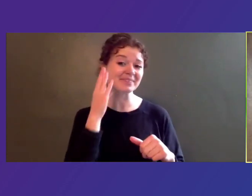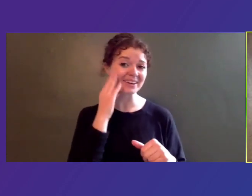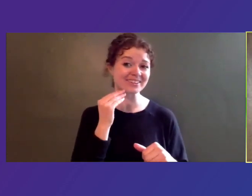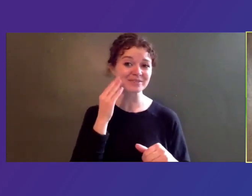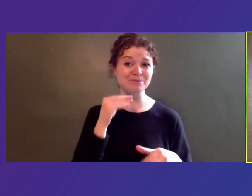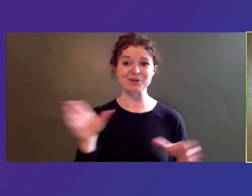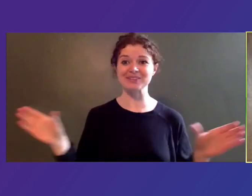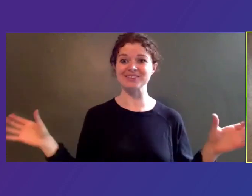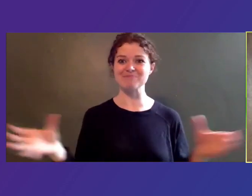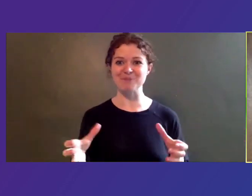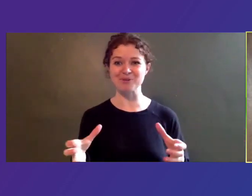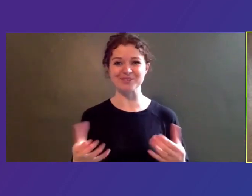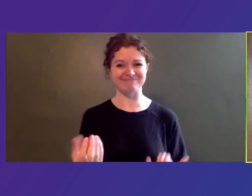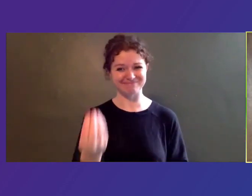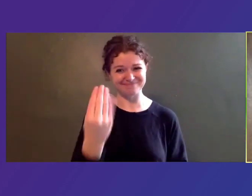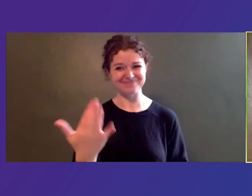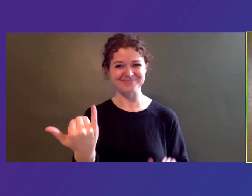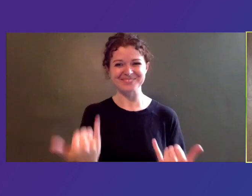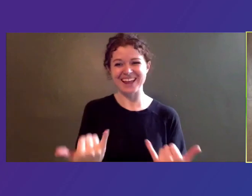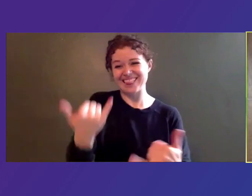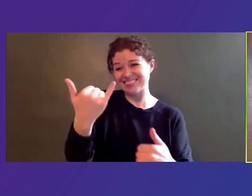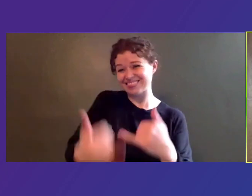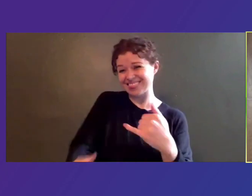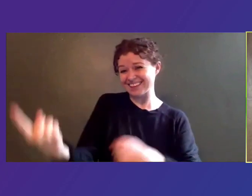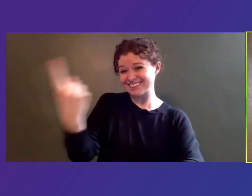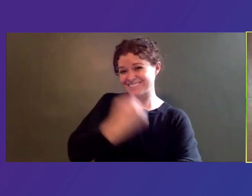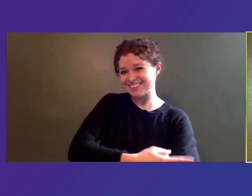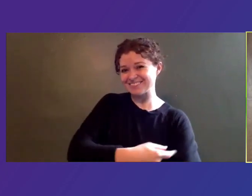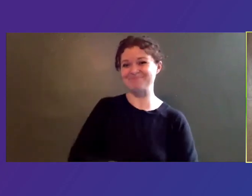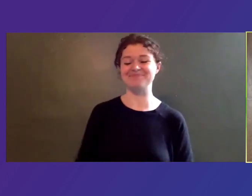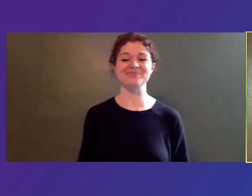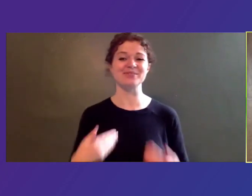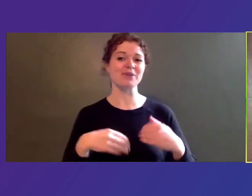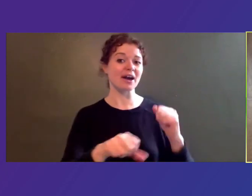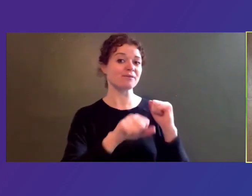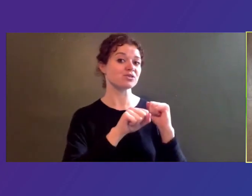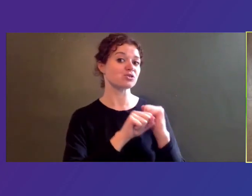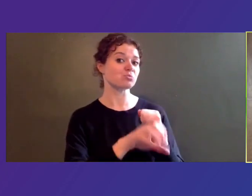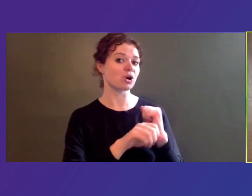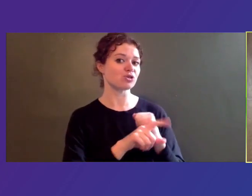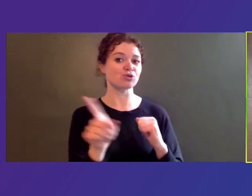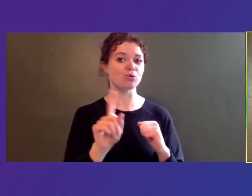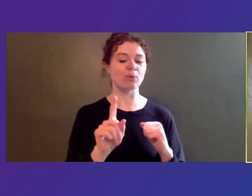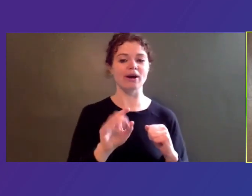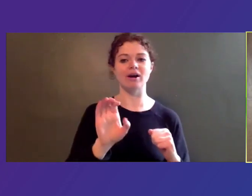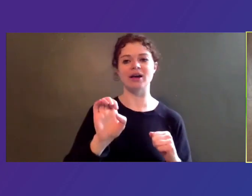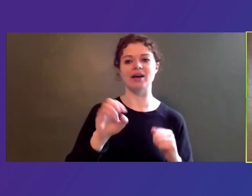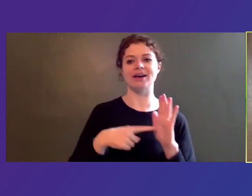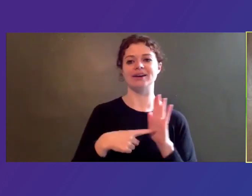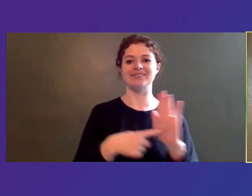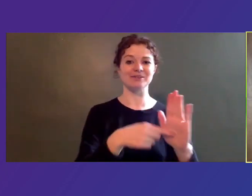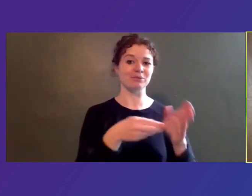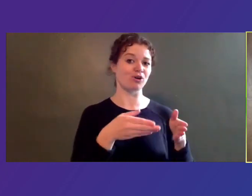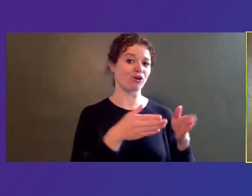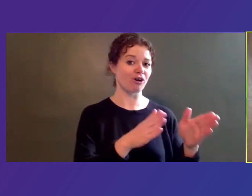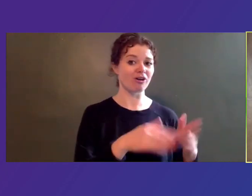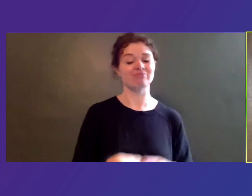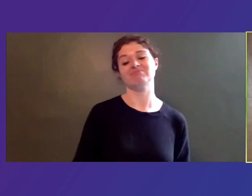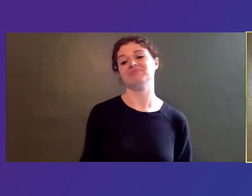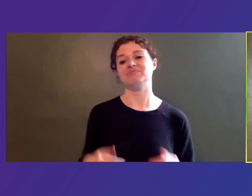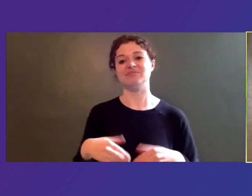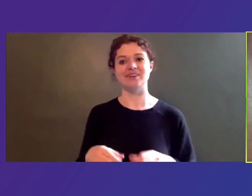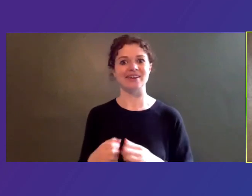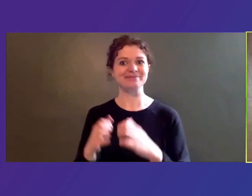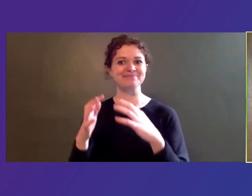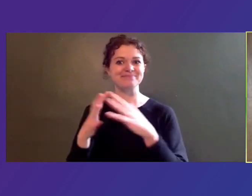last day together. You can visit our sponsors in the exhibitor hall. You can create virtual meetups and online conversations right over